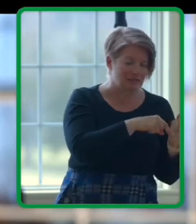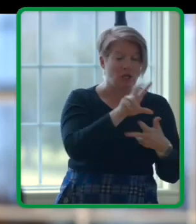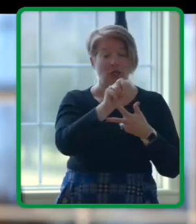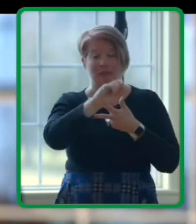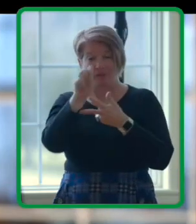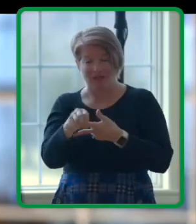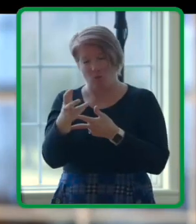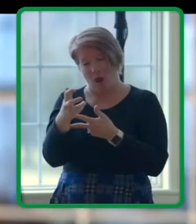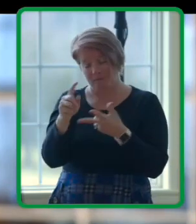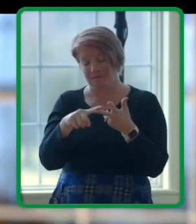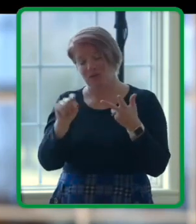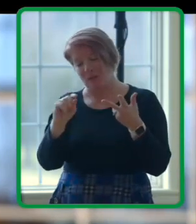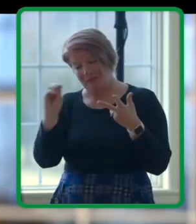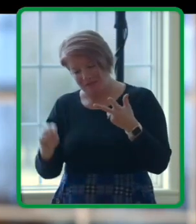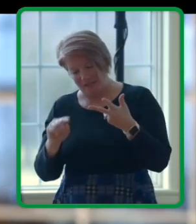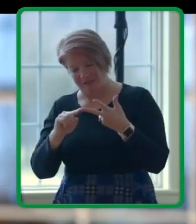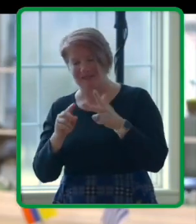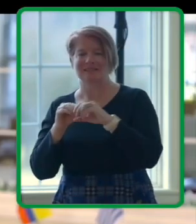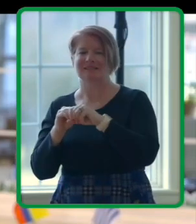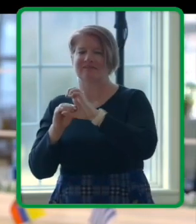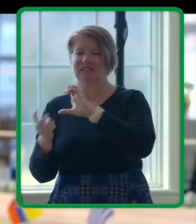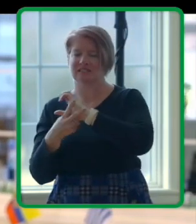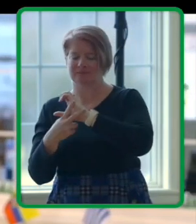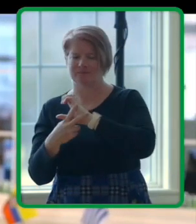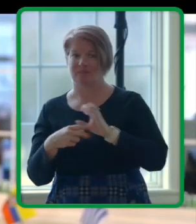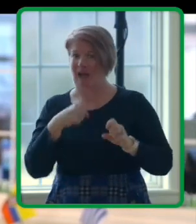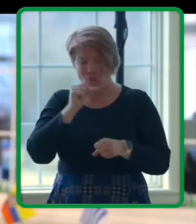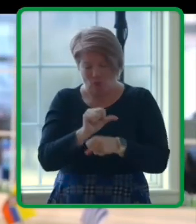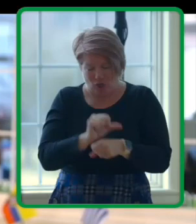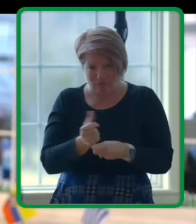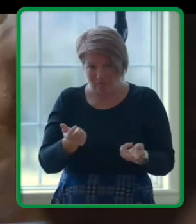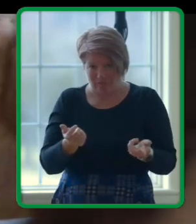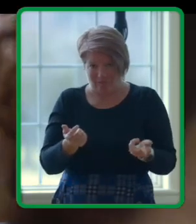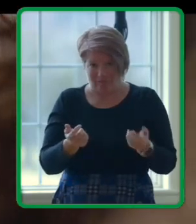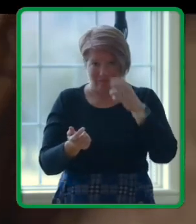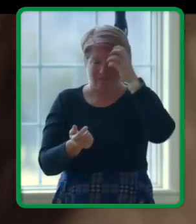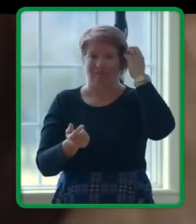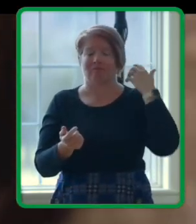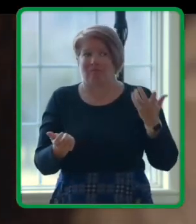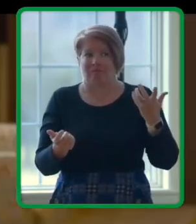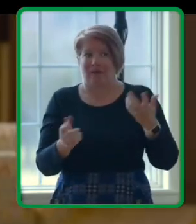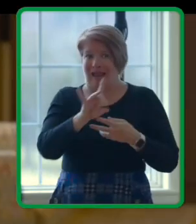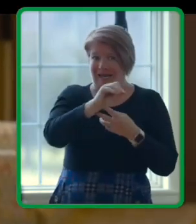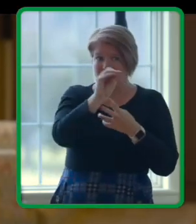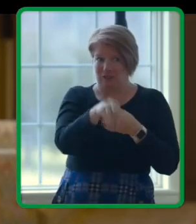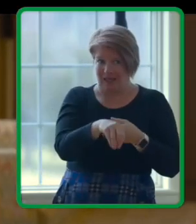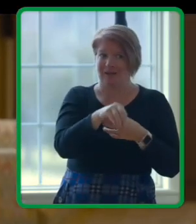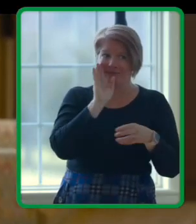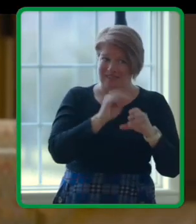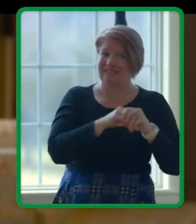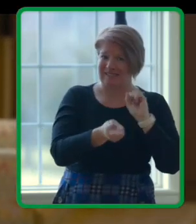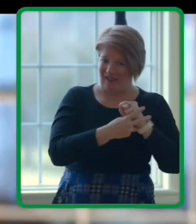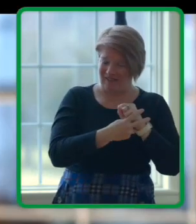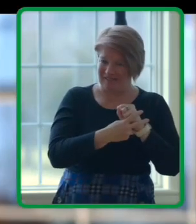into wants, and 20% will go into savings. But since I don't work, I modified a little bit. 80% will go into savings, like college,